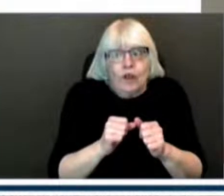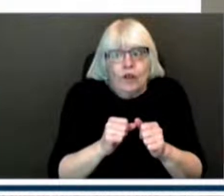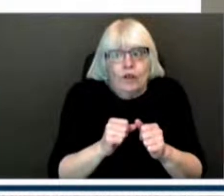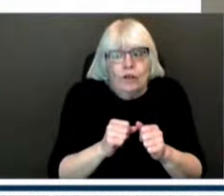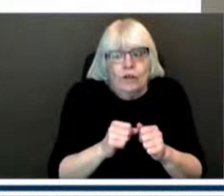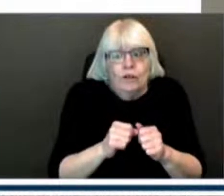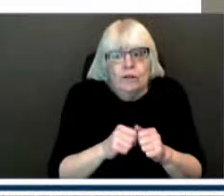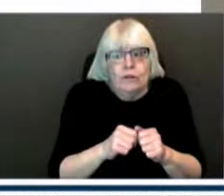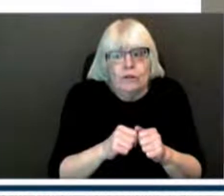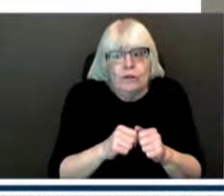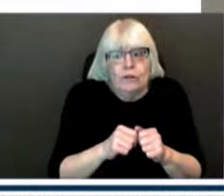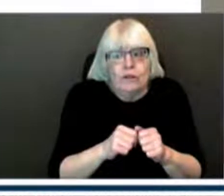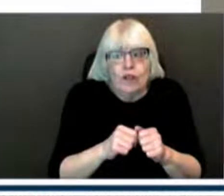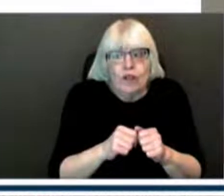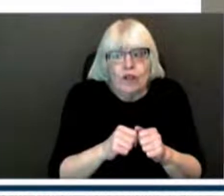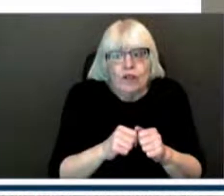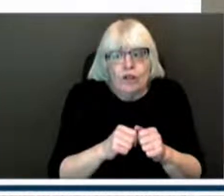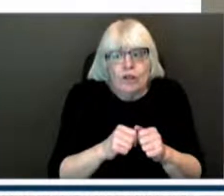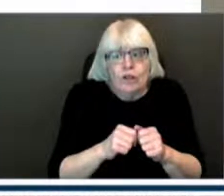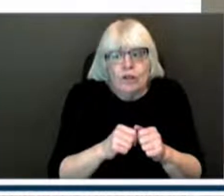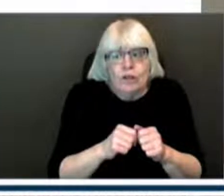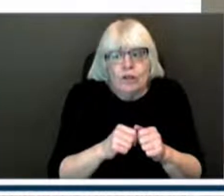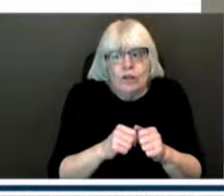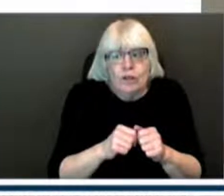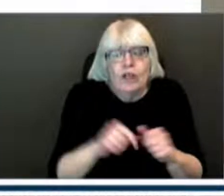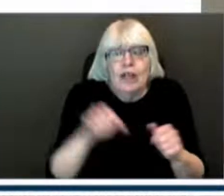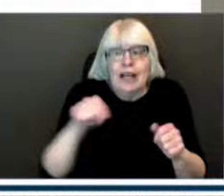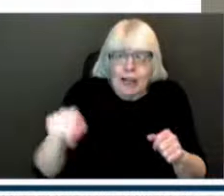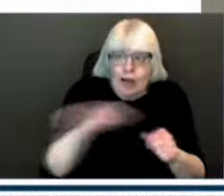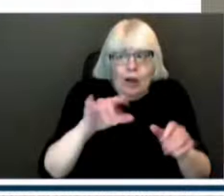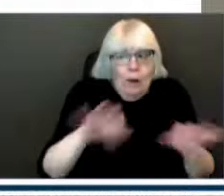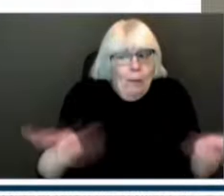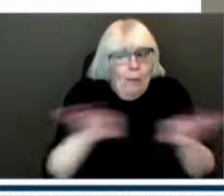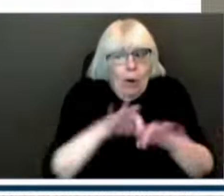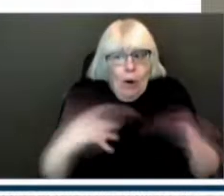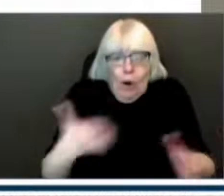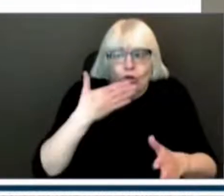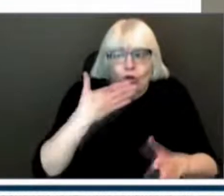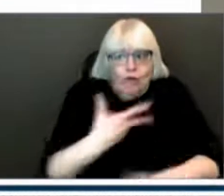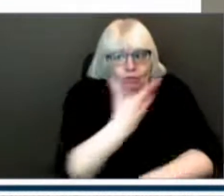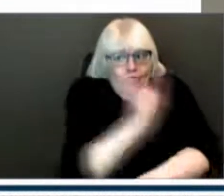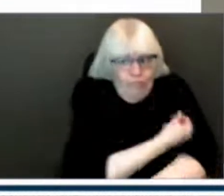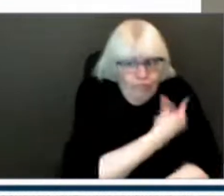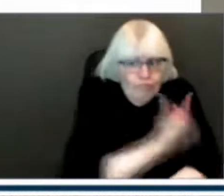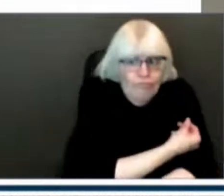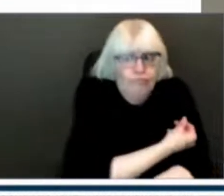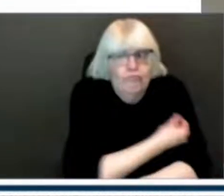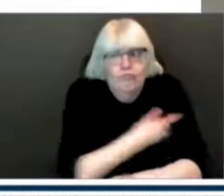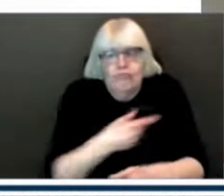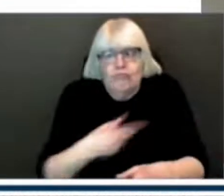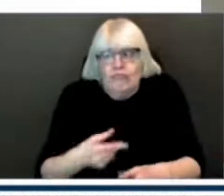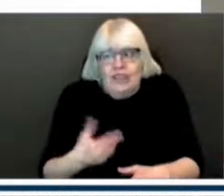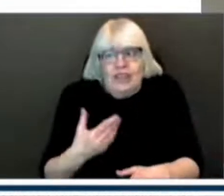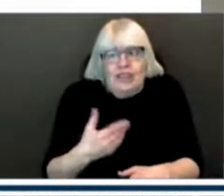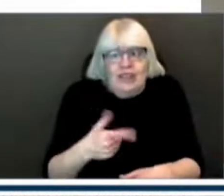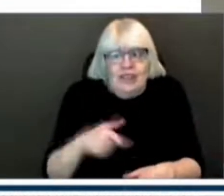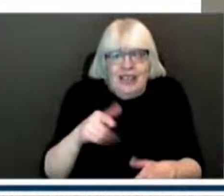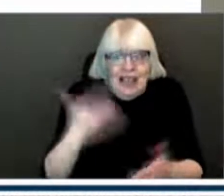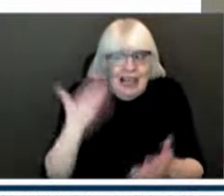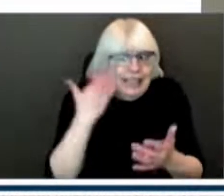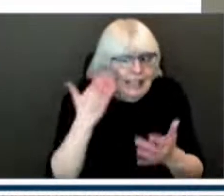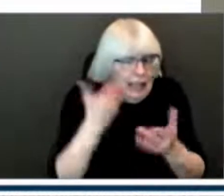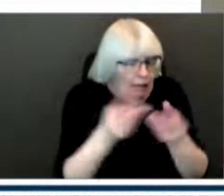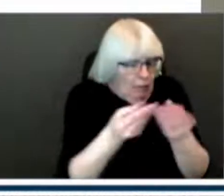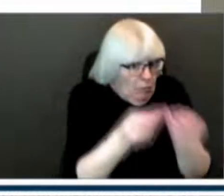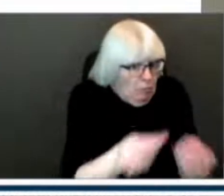already good population immunity from both vaccine coverage and recent infections. These are all important factors